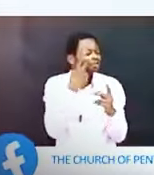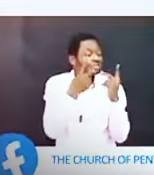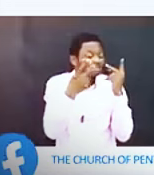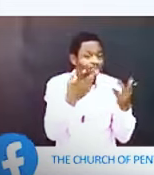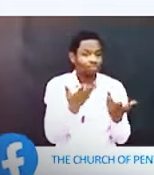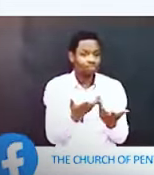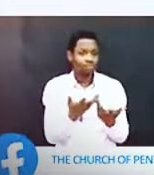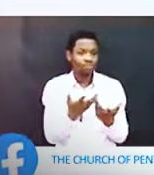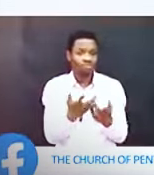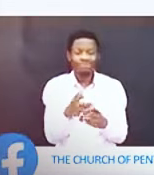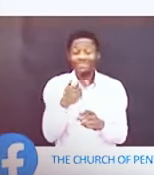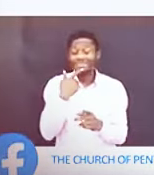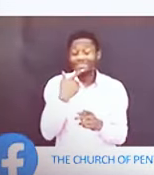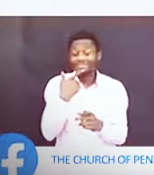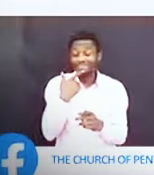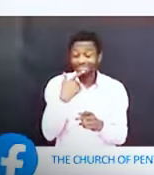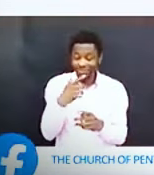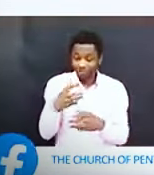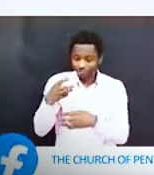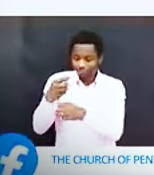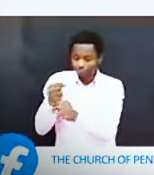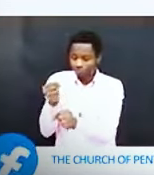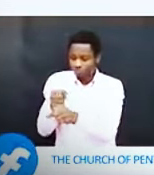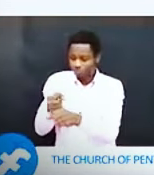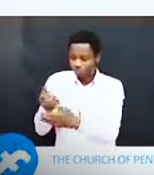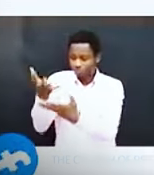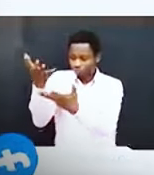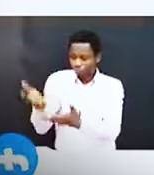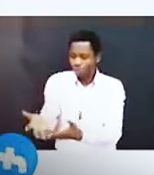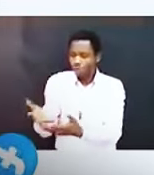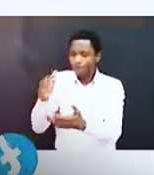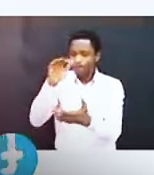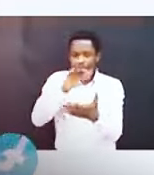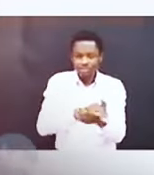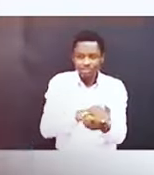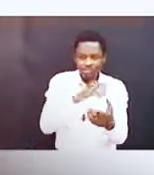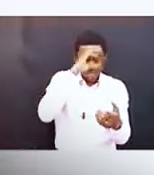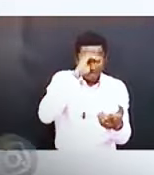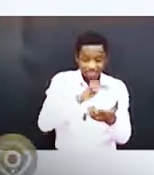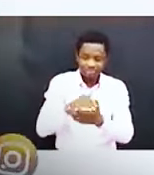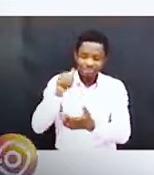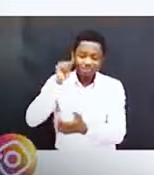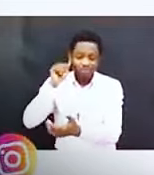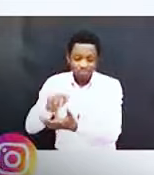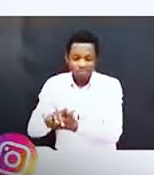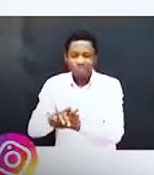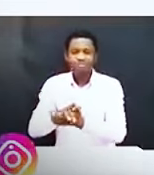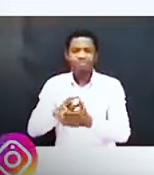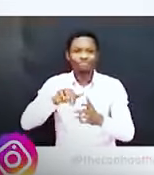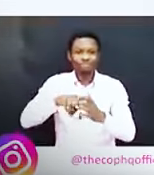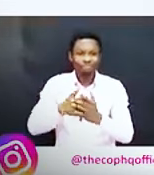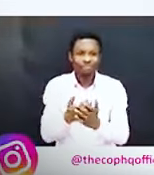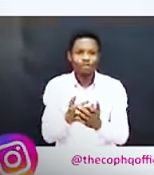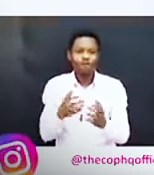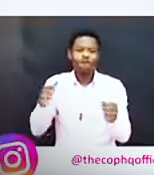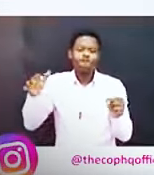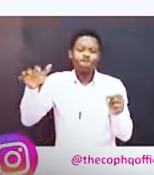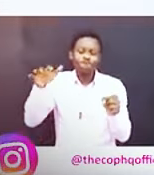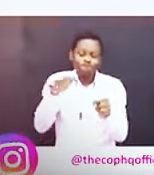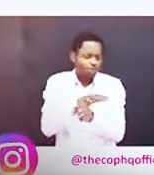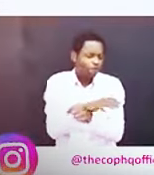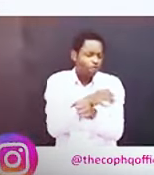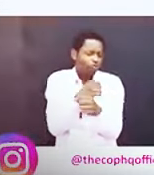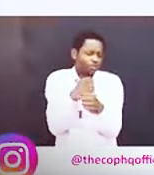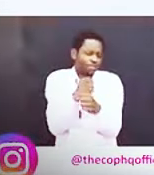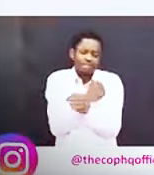set before their married partners the idea of wholehearted mutual love. They